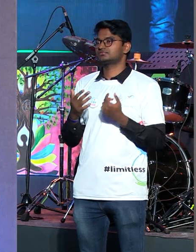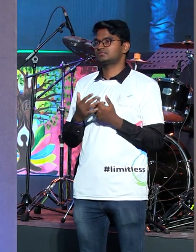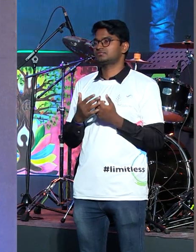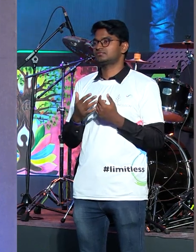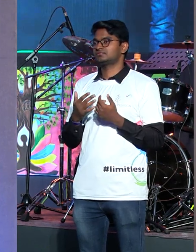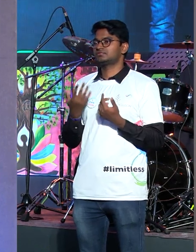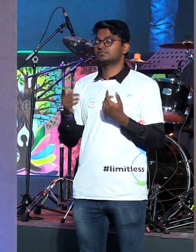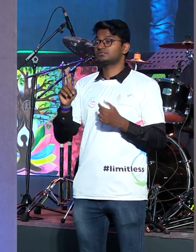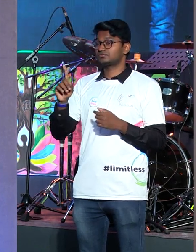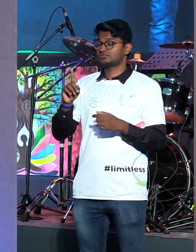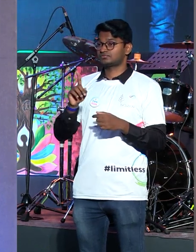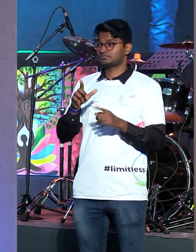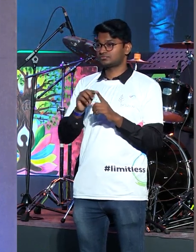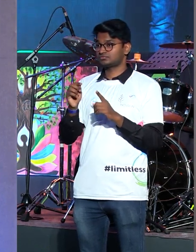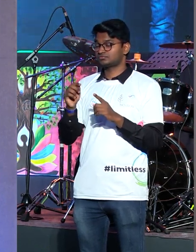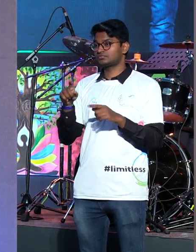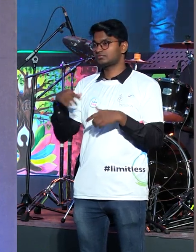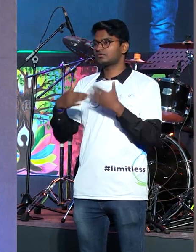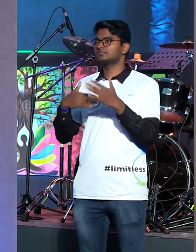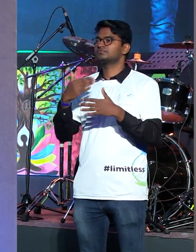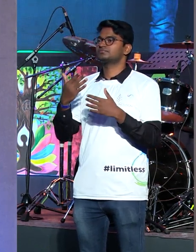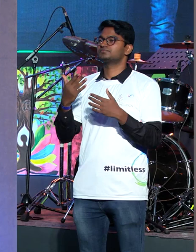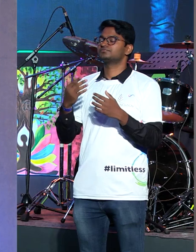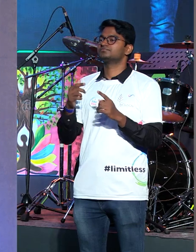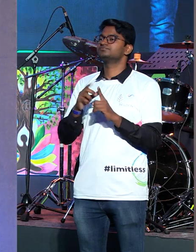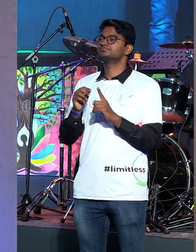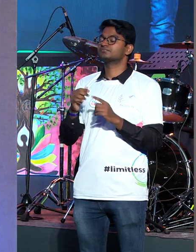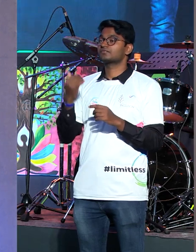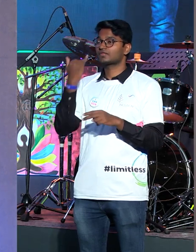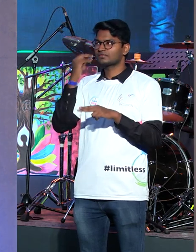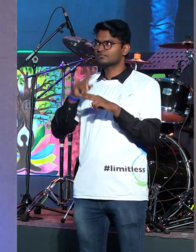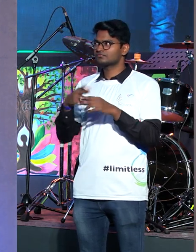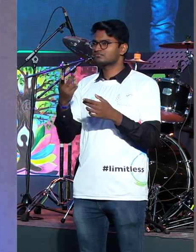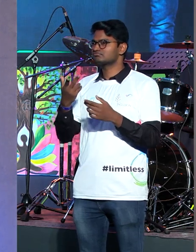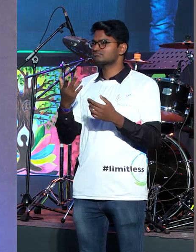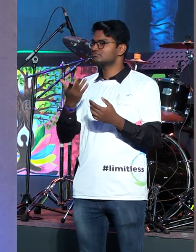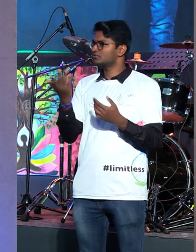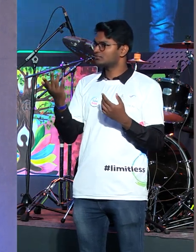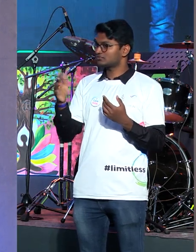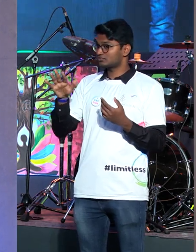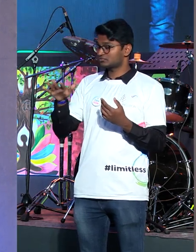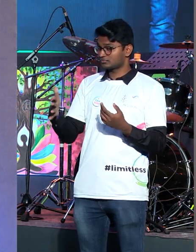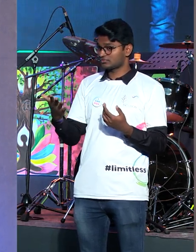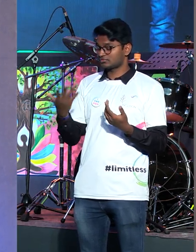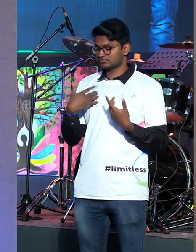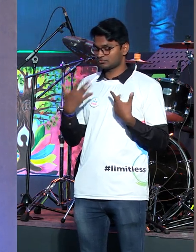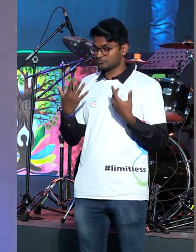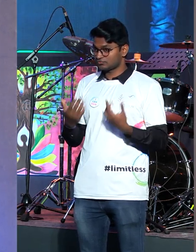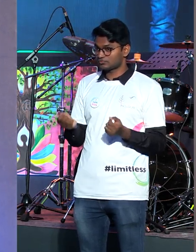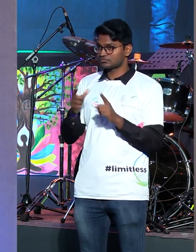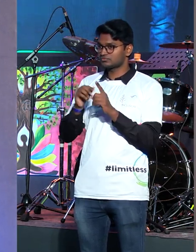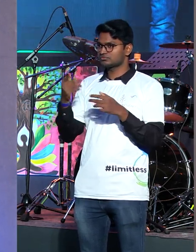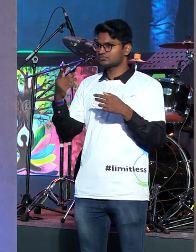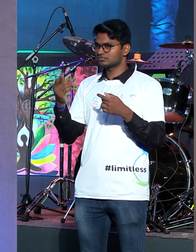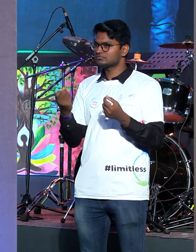excel in it. But what if you have many interests? What if you want to do many different things? If you have a particular goal, if that's what you want to